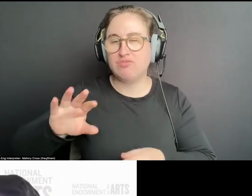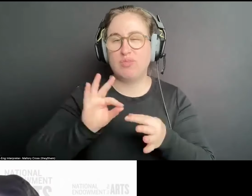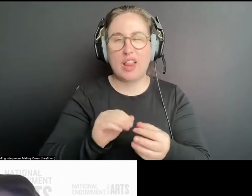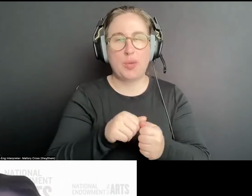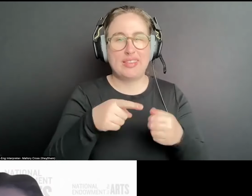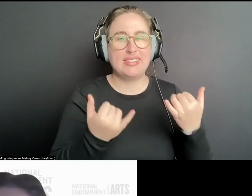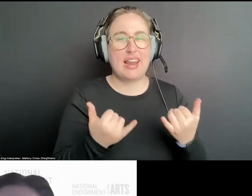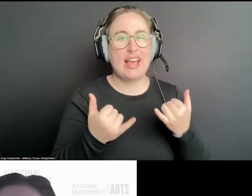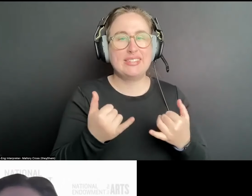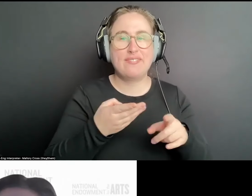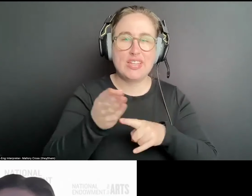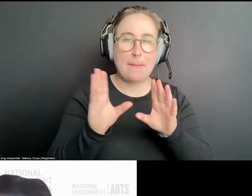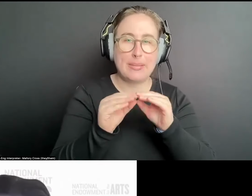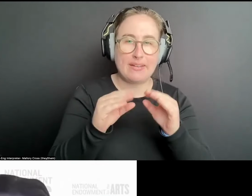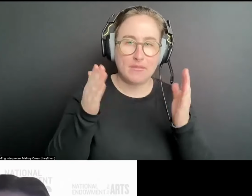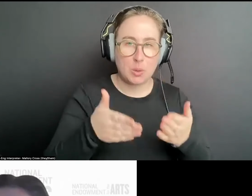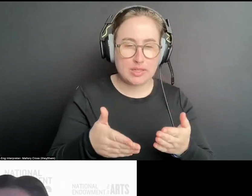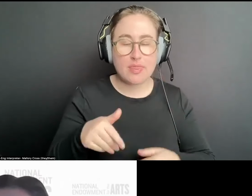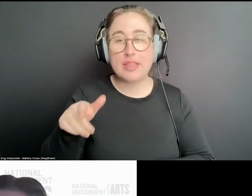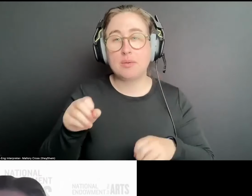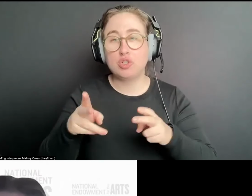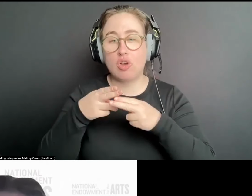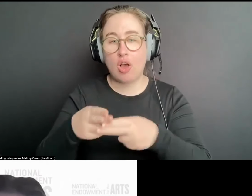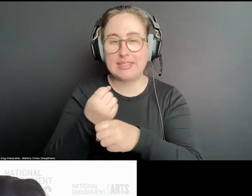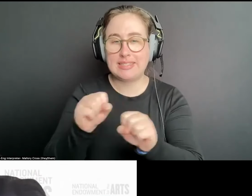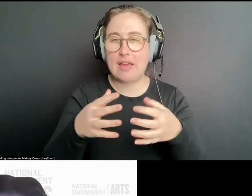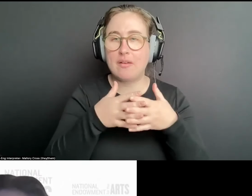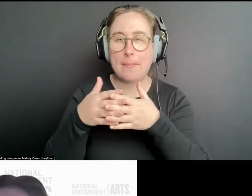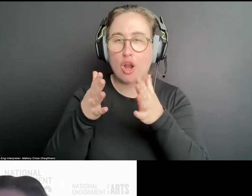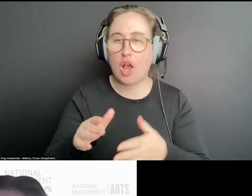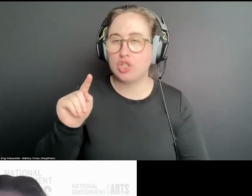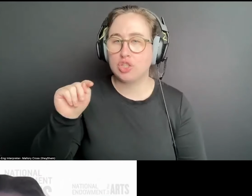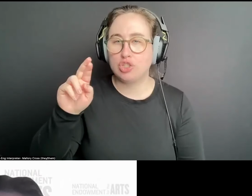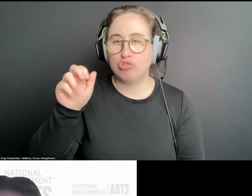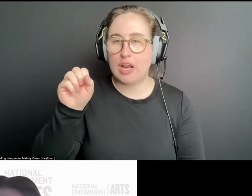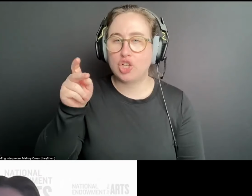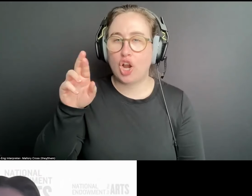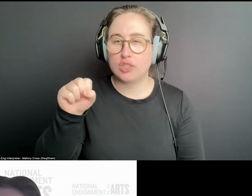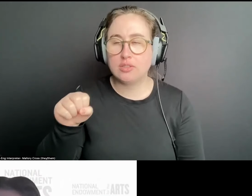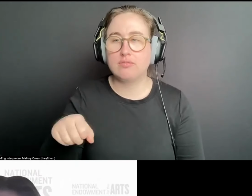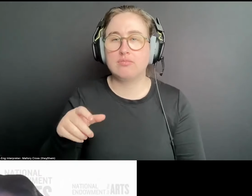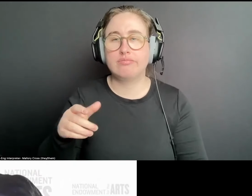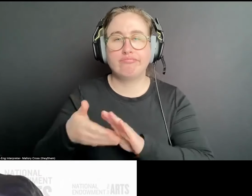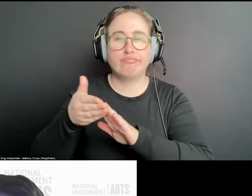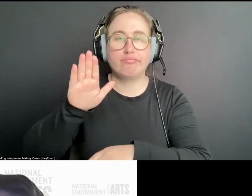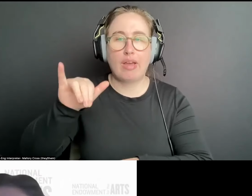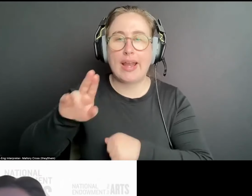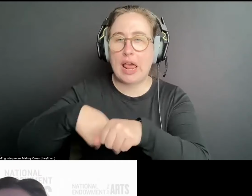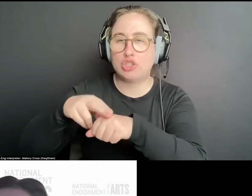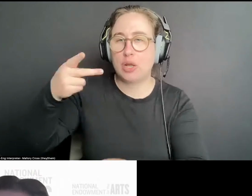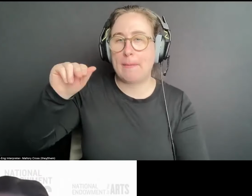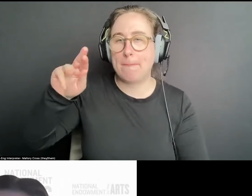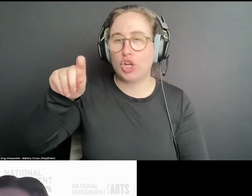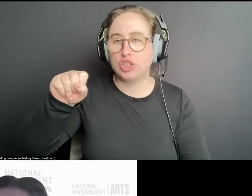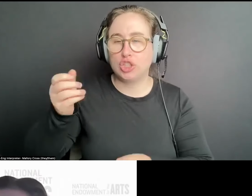field meeting focus. This opportunity is called Save America's Treasures. It's administered by the National Park Service